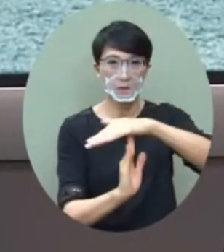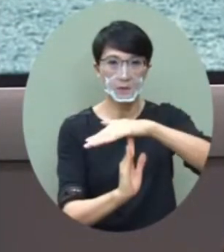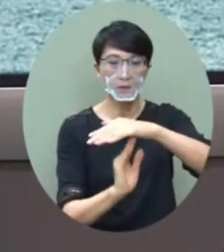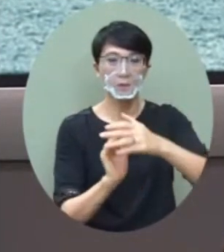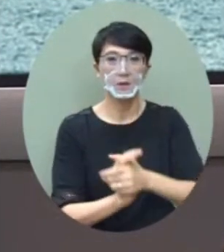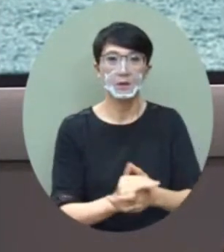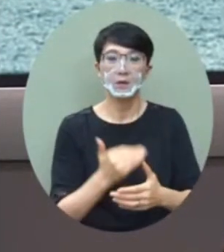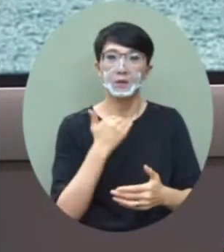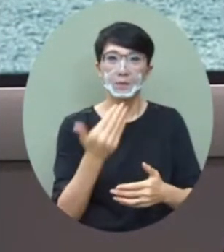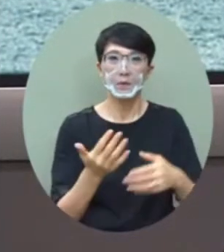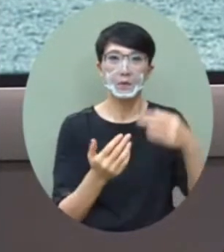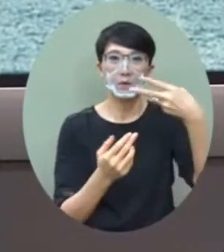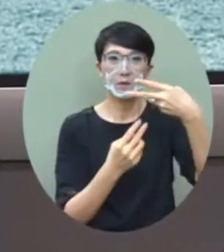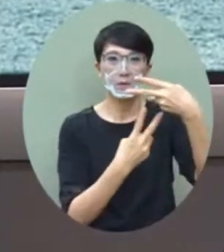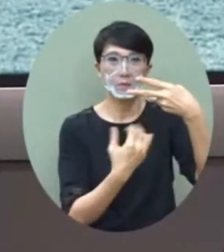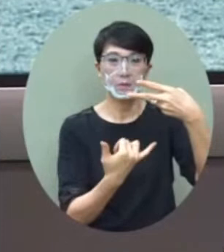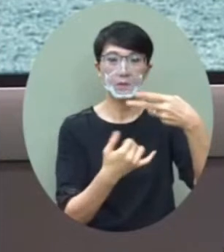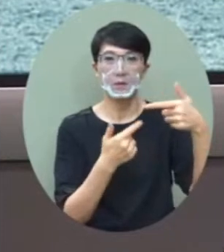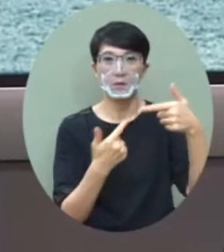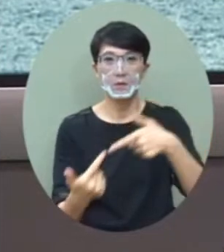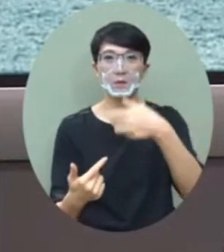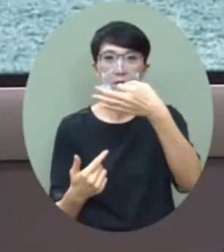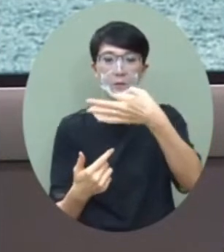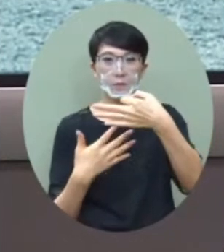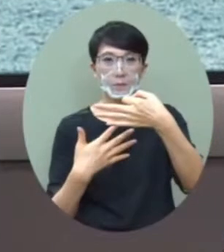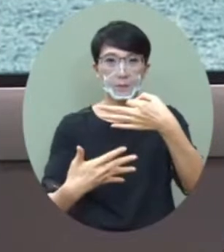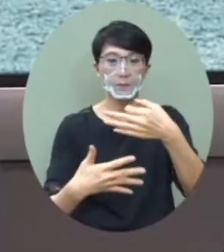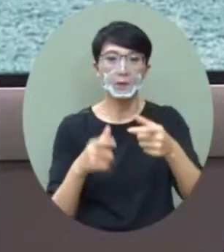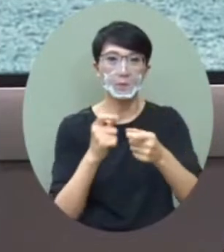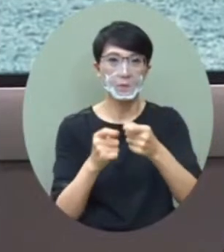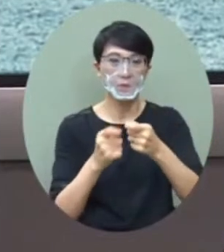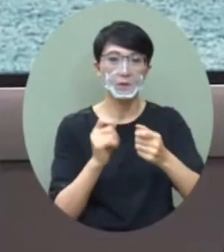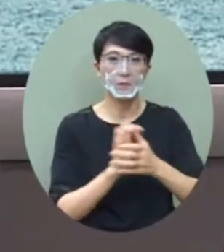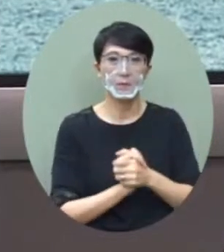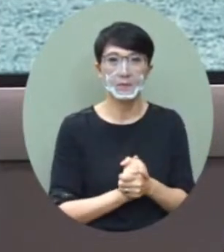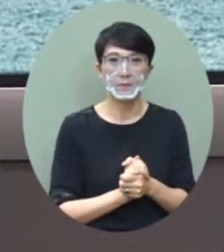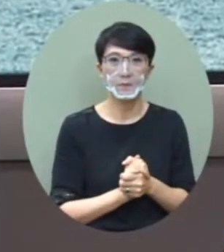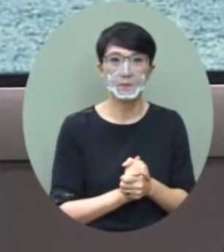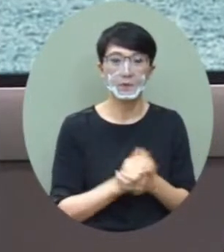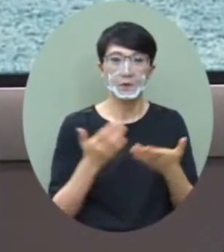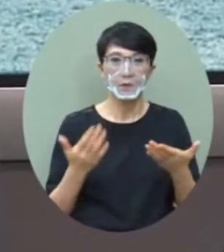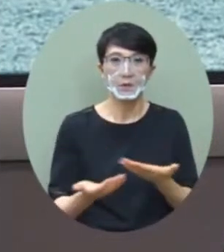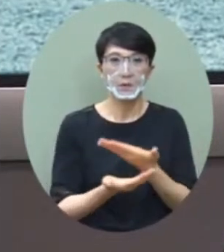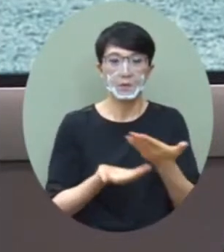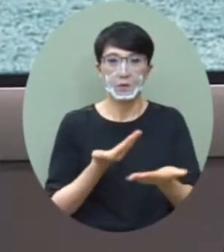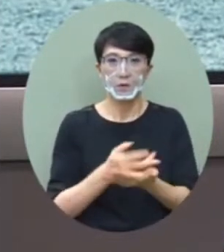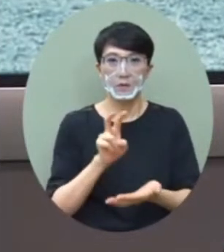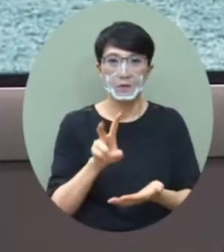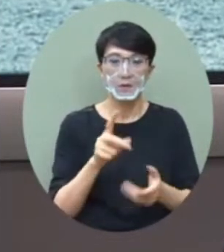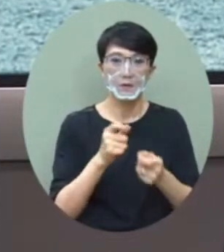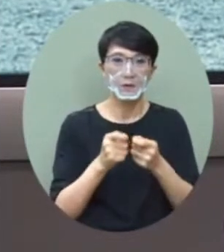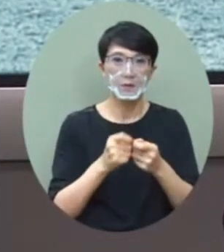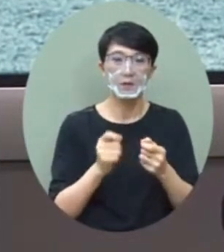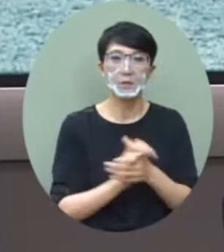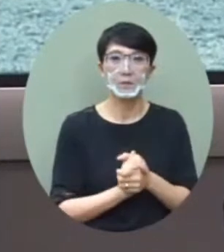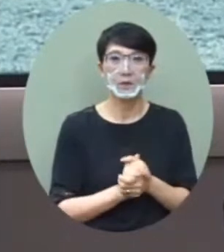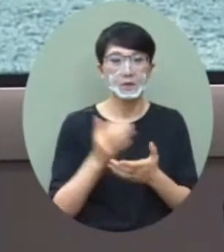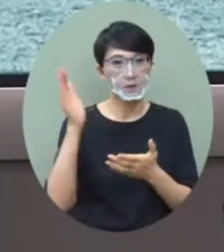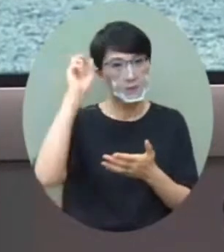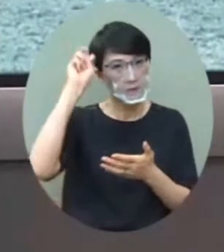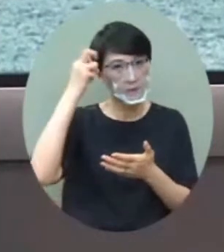reports too quickly, because we do allow a certain period for people to do so. So the